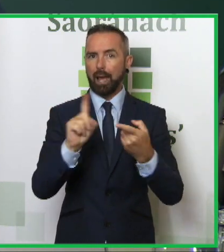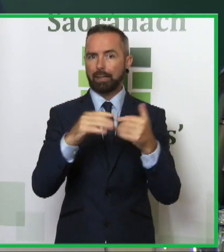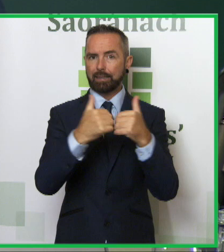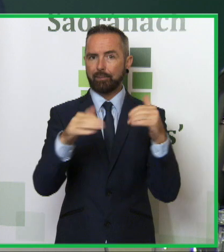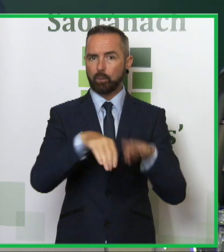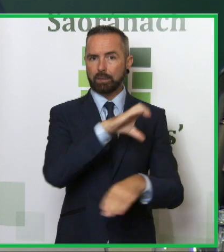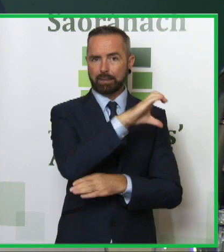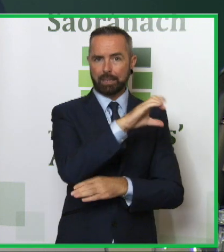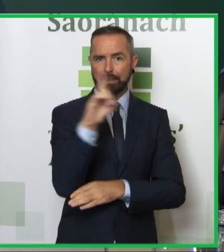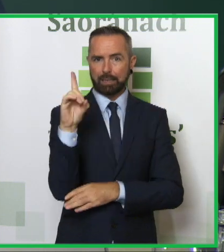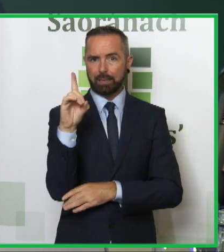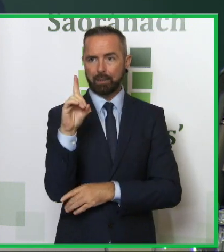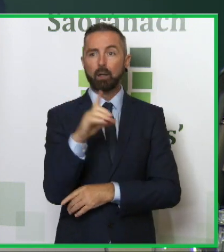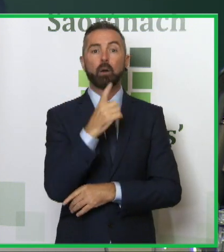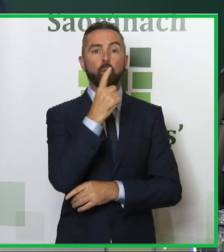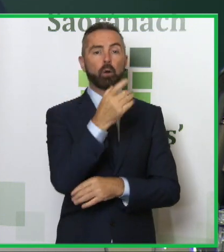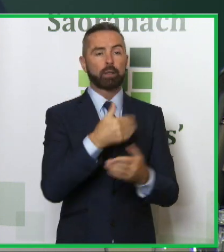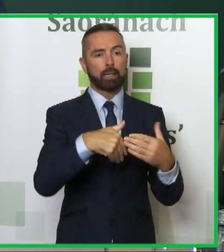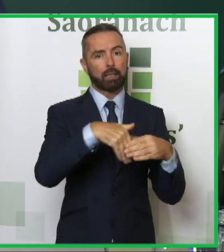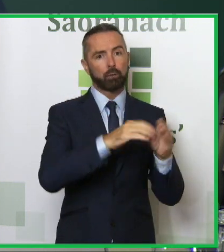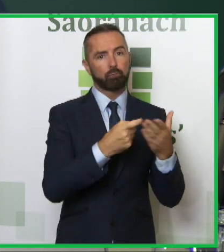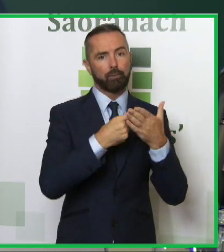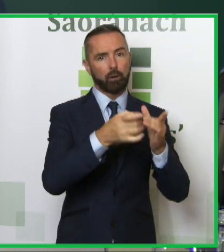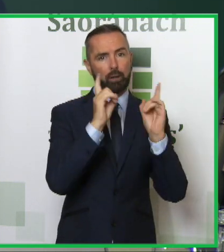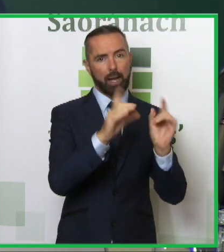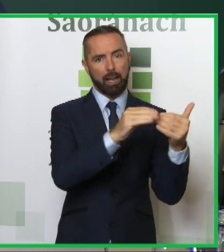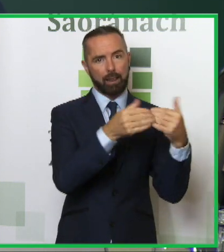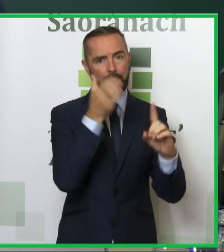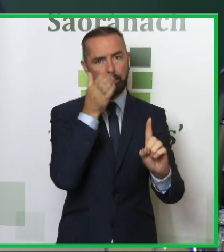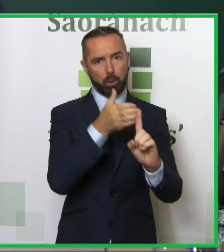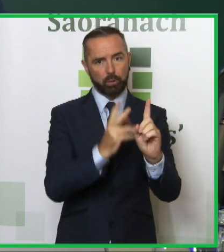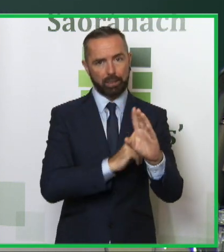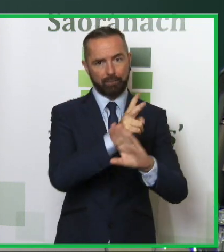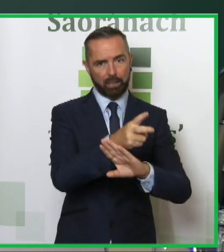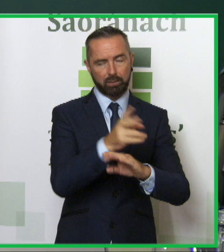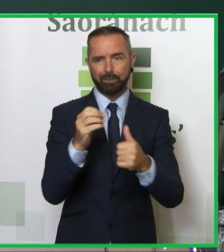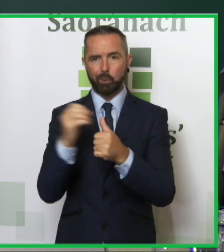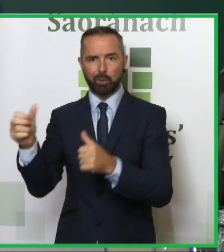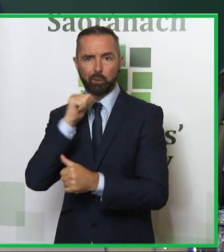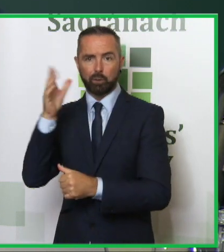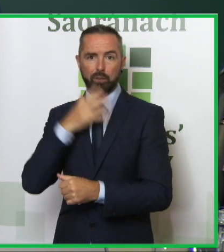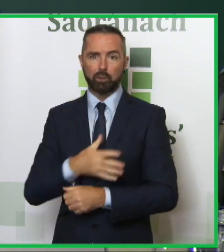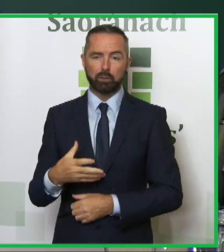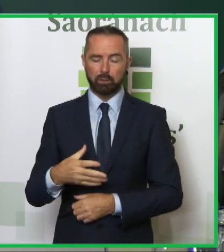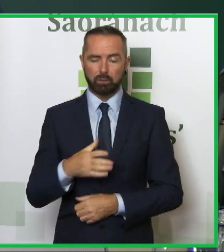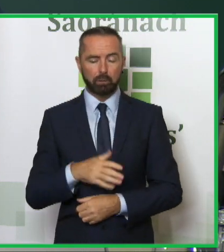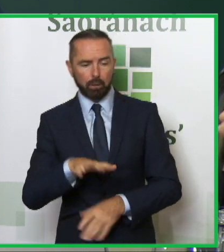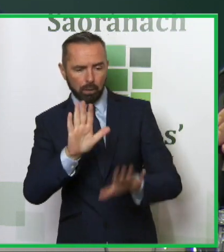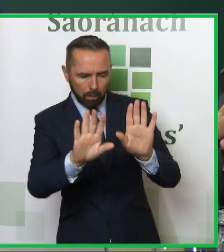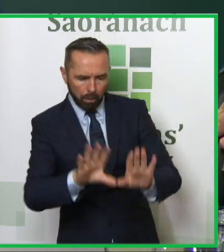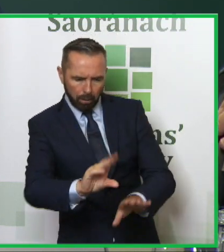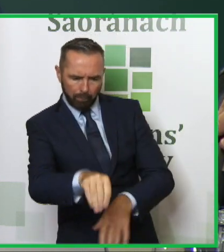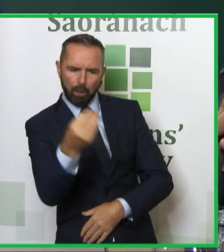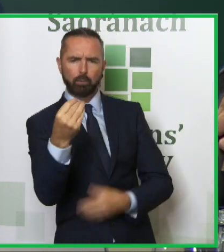and D is one includes referral to the health-led interventions, the other doesn't. And those are two very